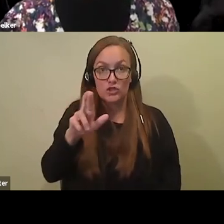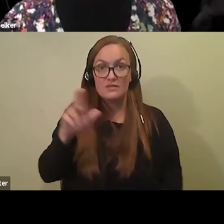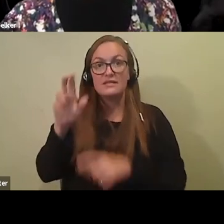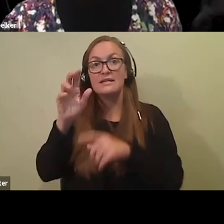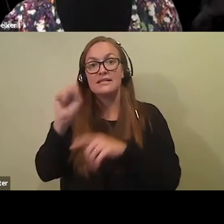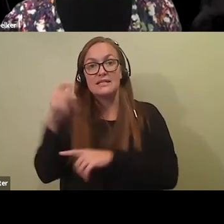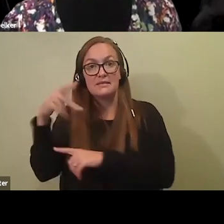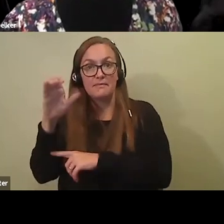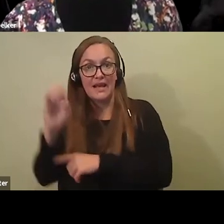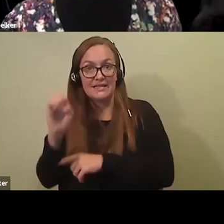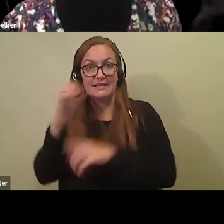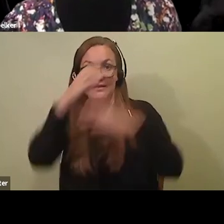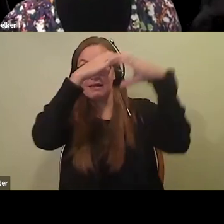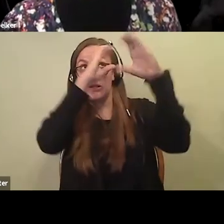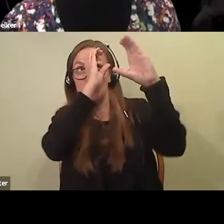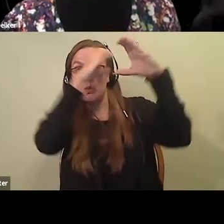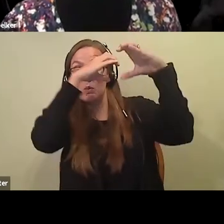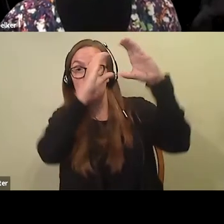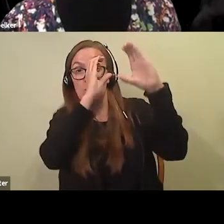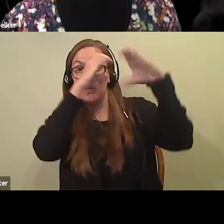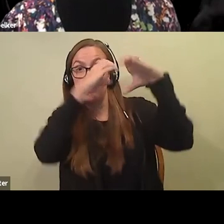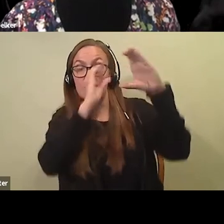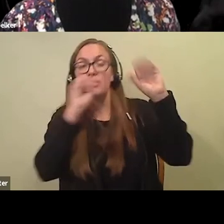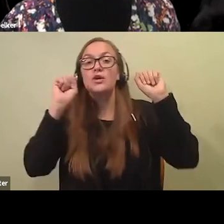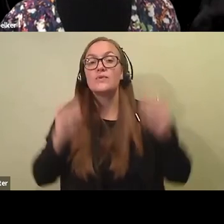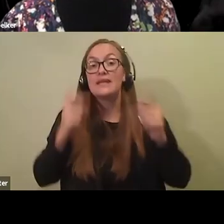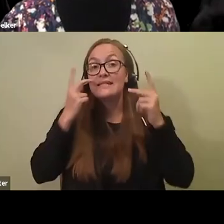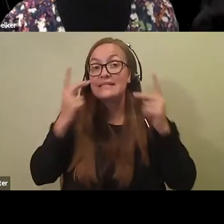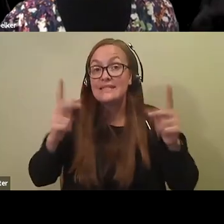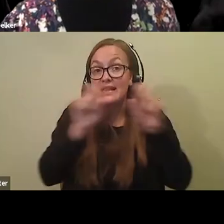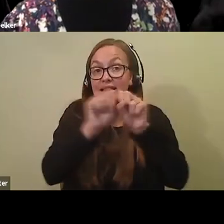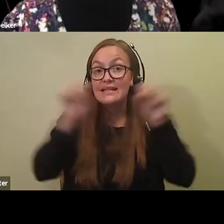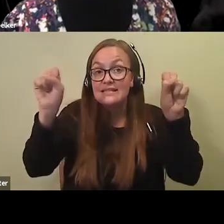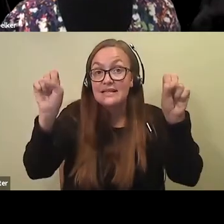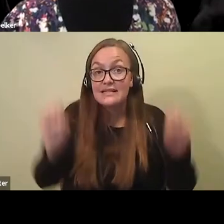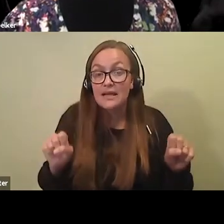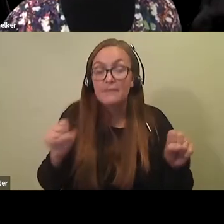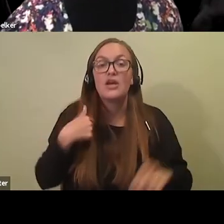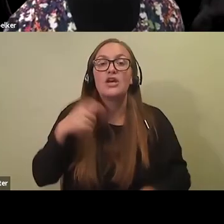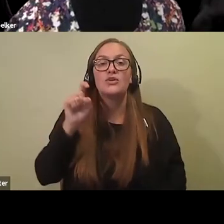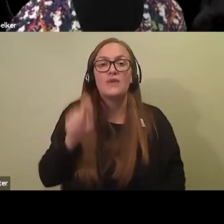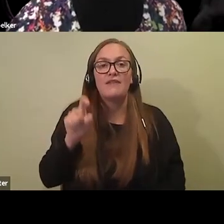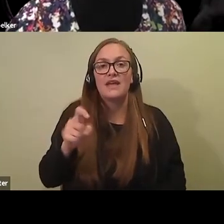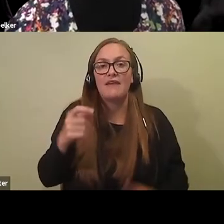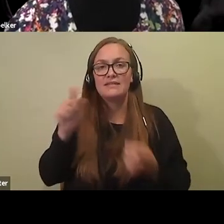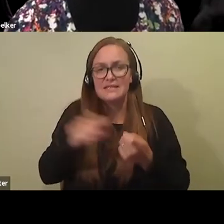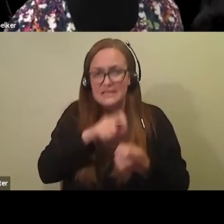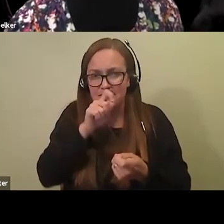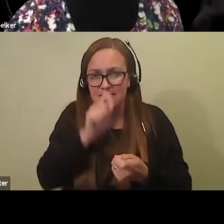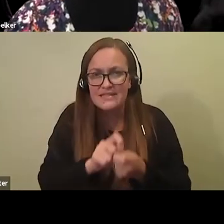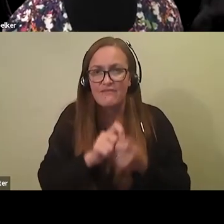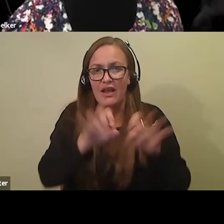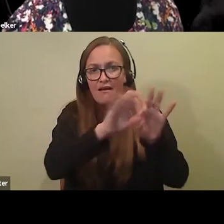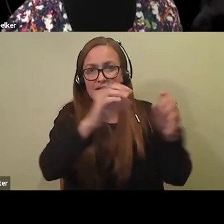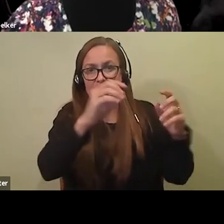planet transiting, which simply means that you view the system edge on and you have to have this precise geometric alignment such that the planet